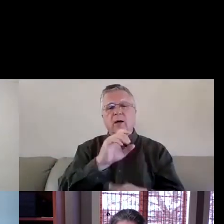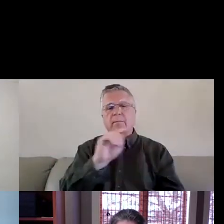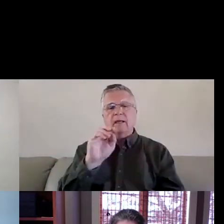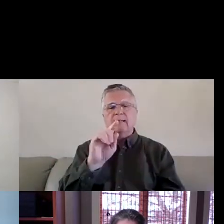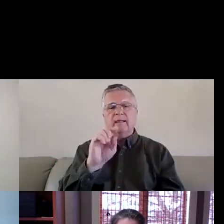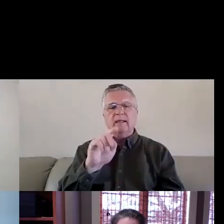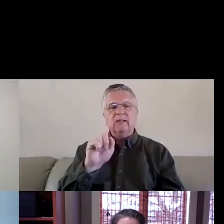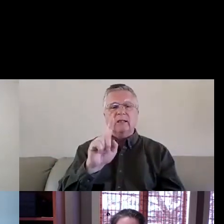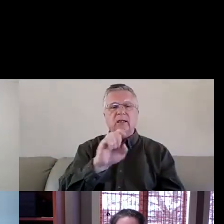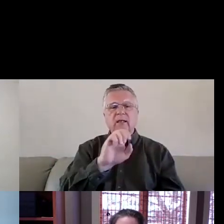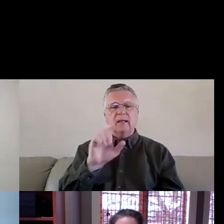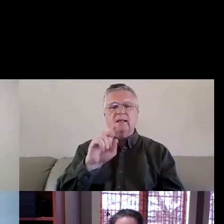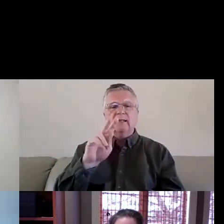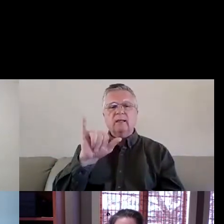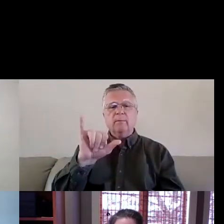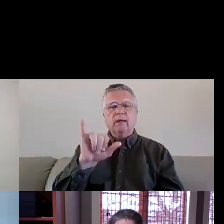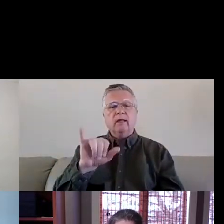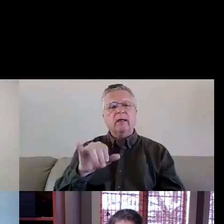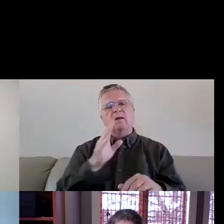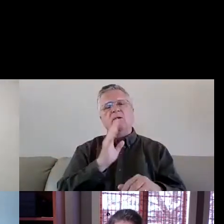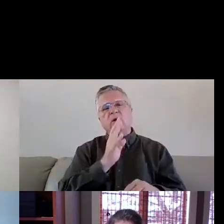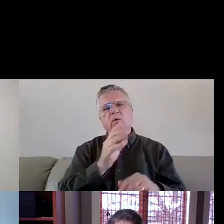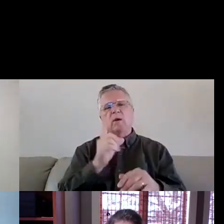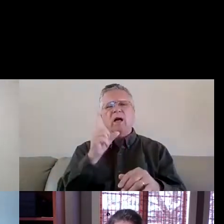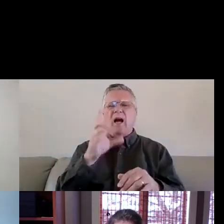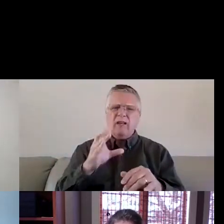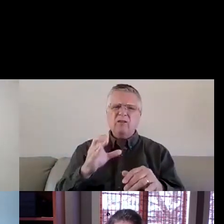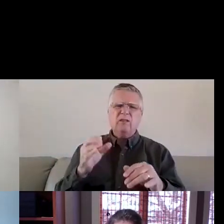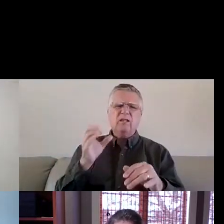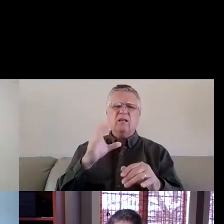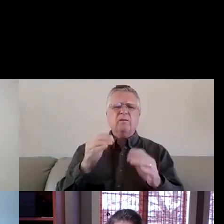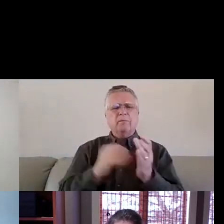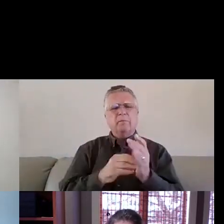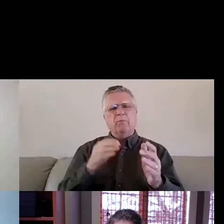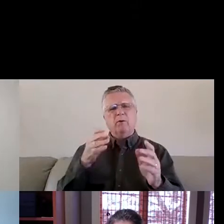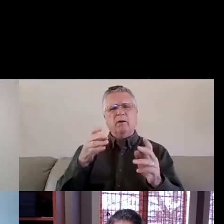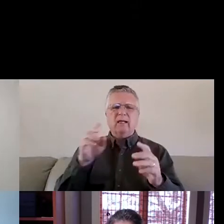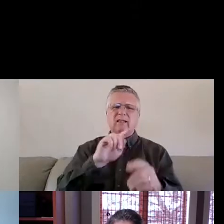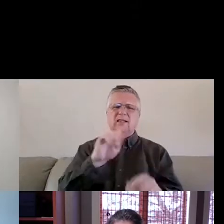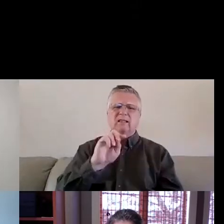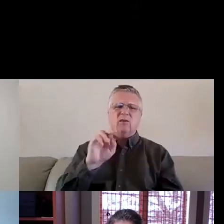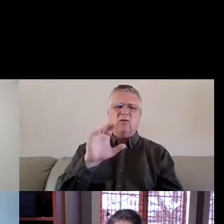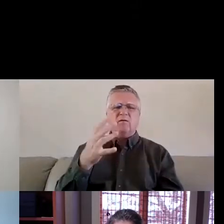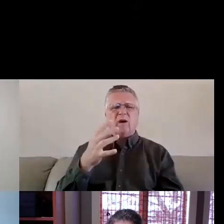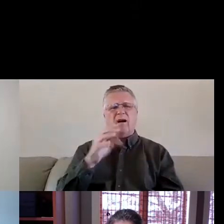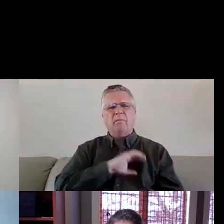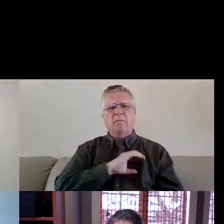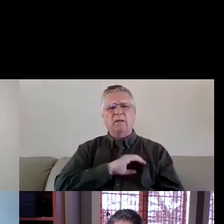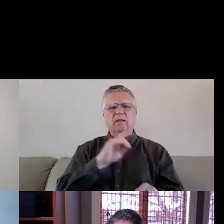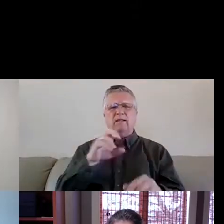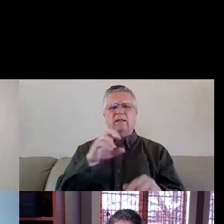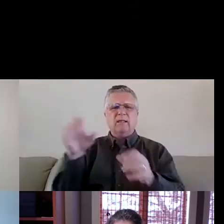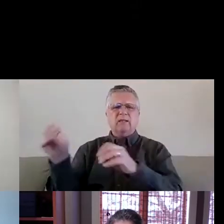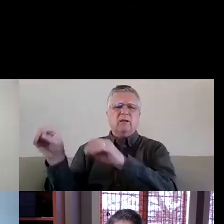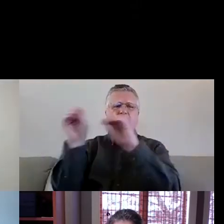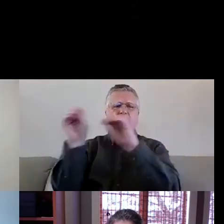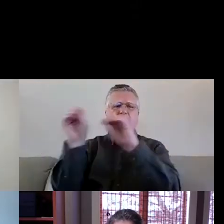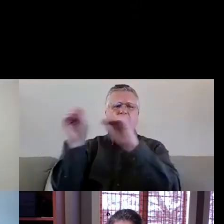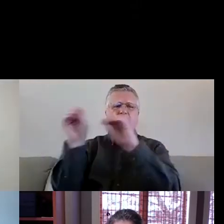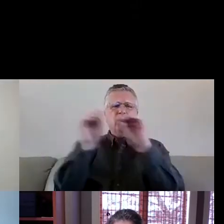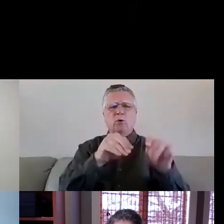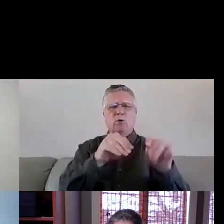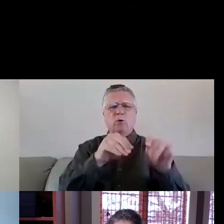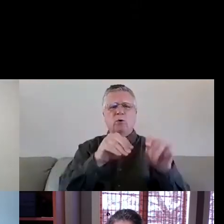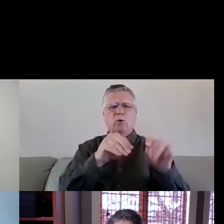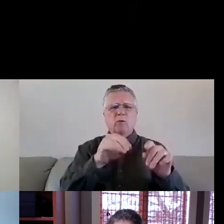have spoken with hundreds of people who are against the Zone 5 police station moving to that neighborhood. So